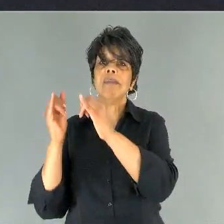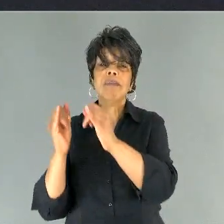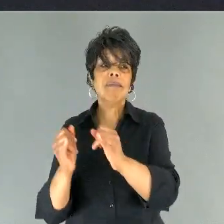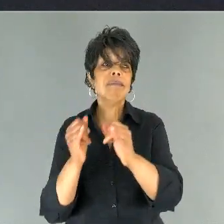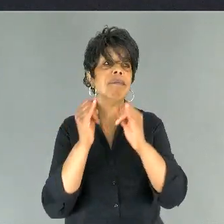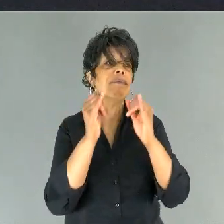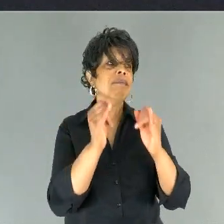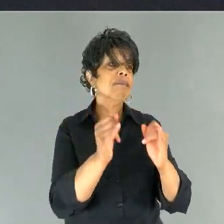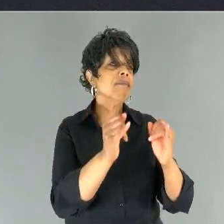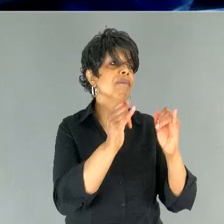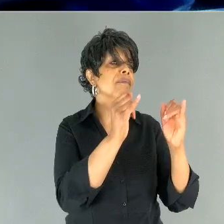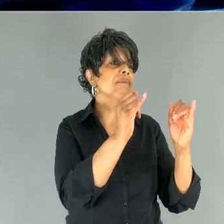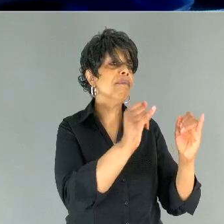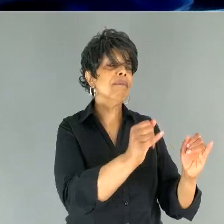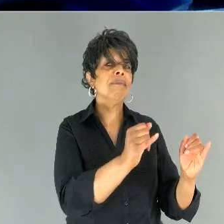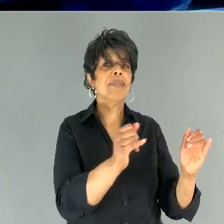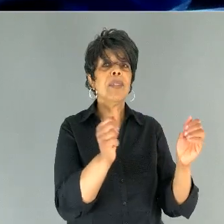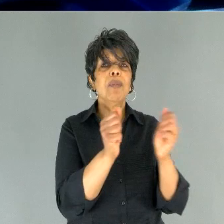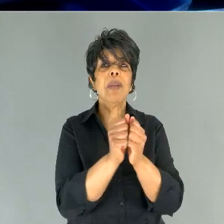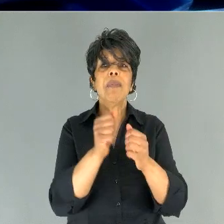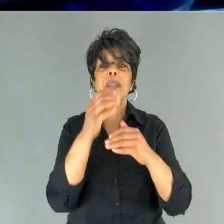And I cancel every single